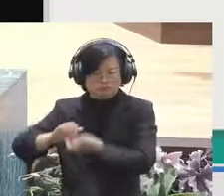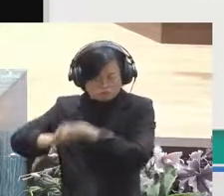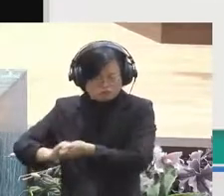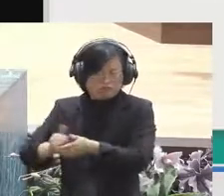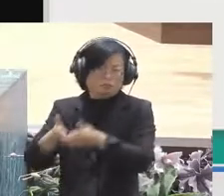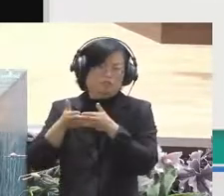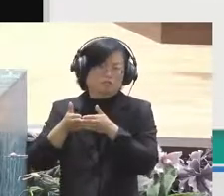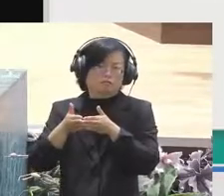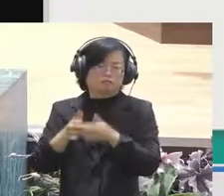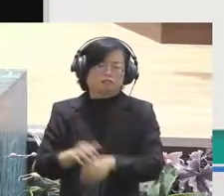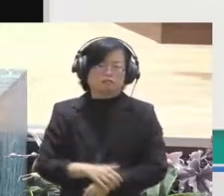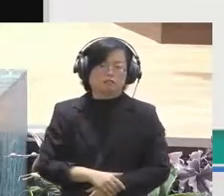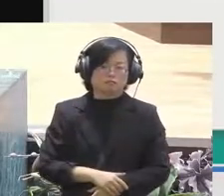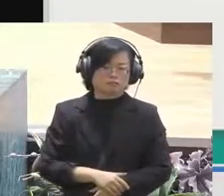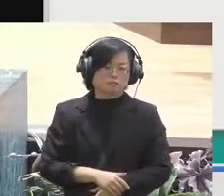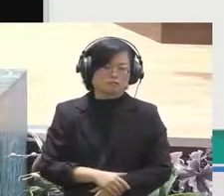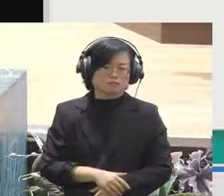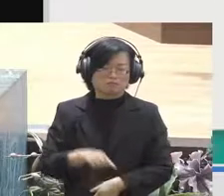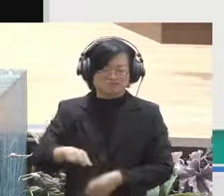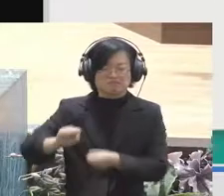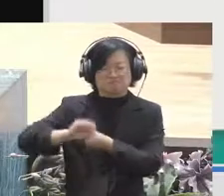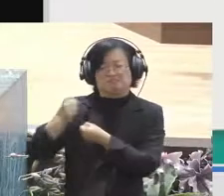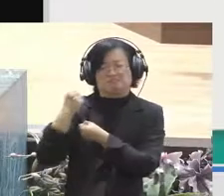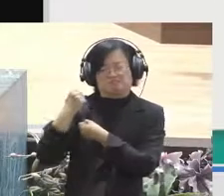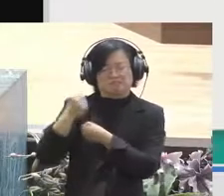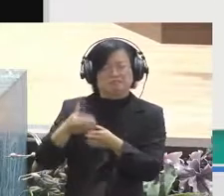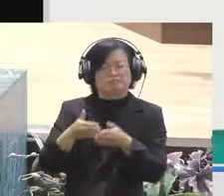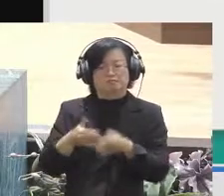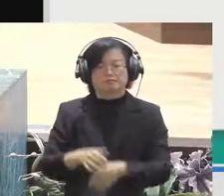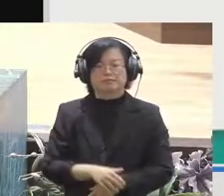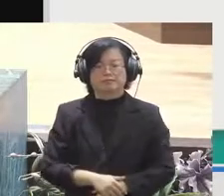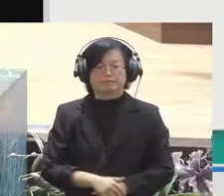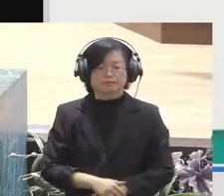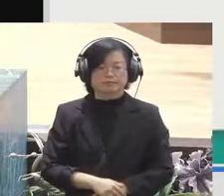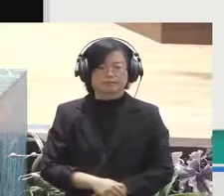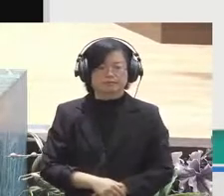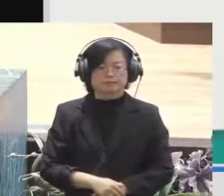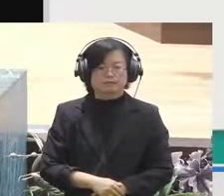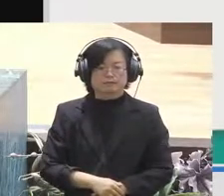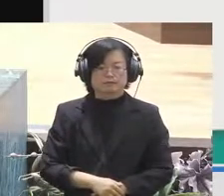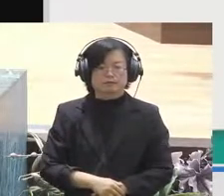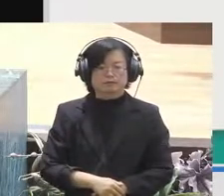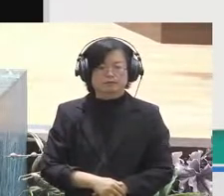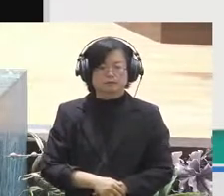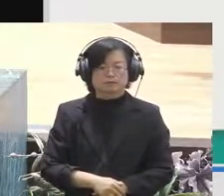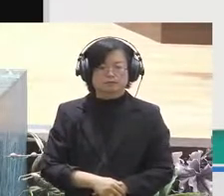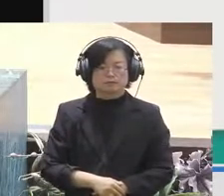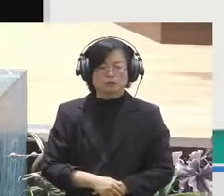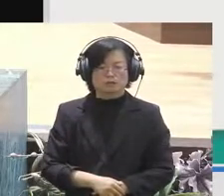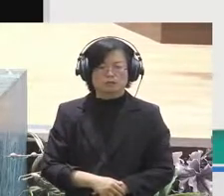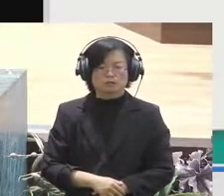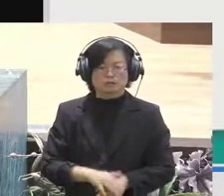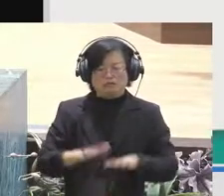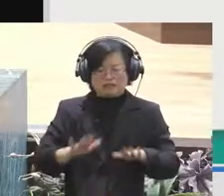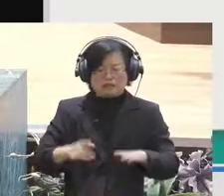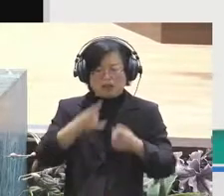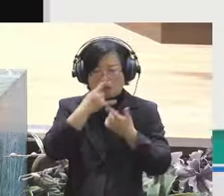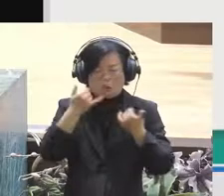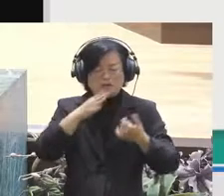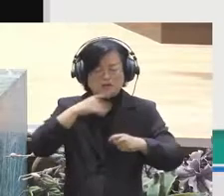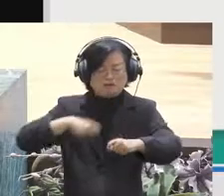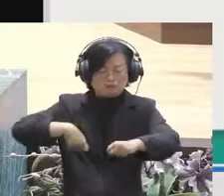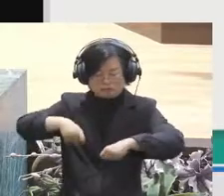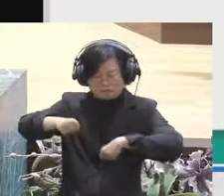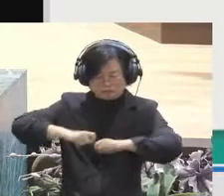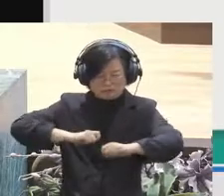a huge amount of effort will be go in a very strategic way. So how to ensure our data is